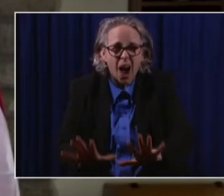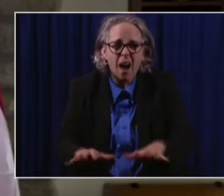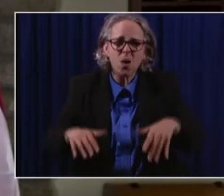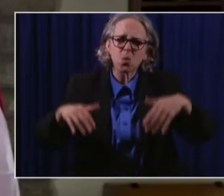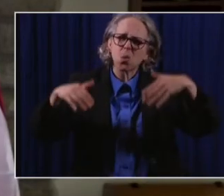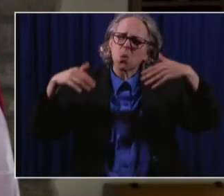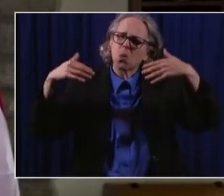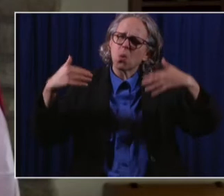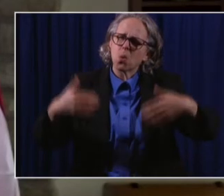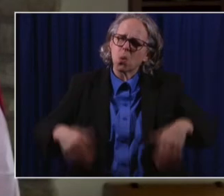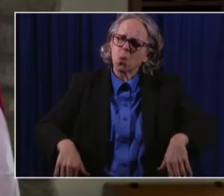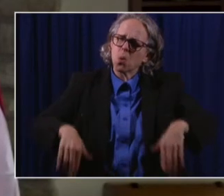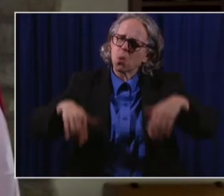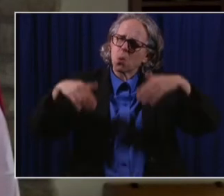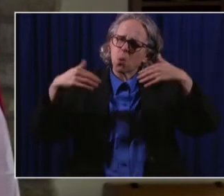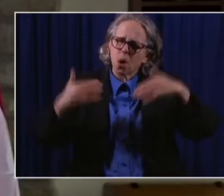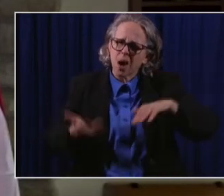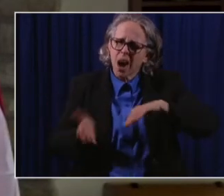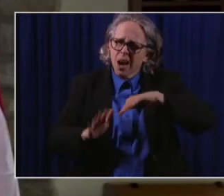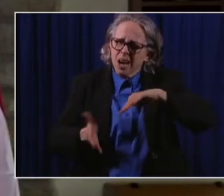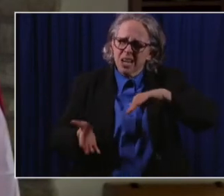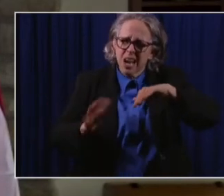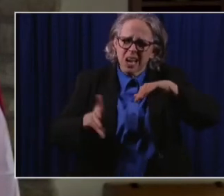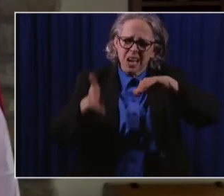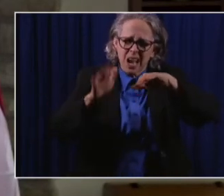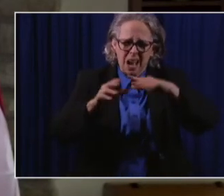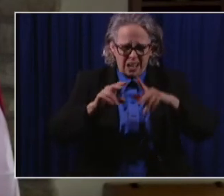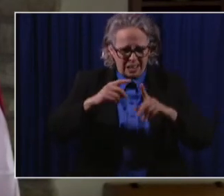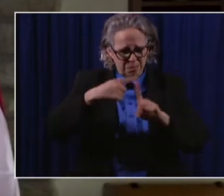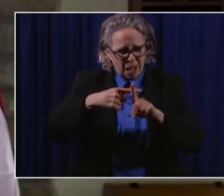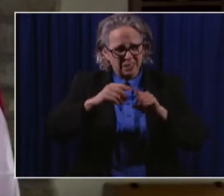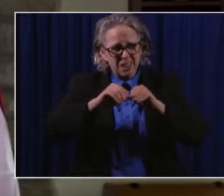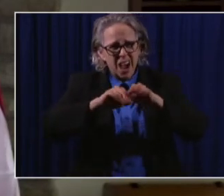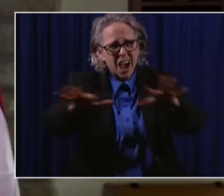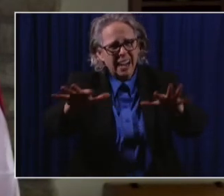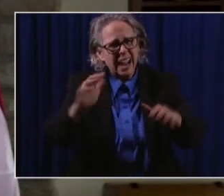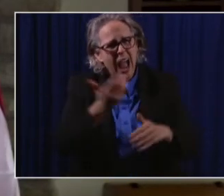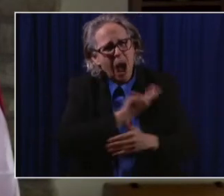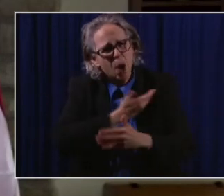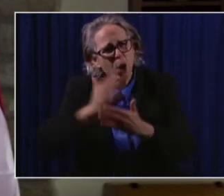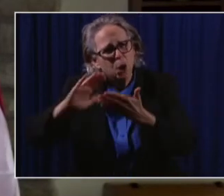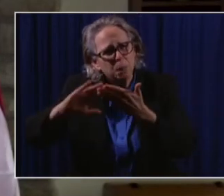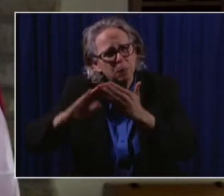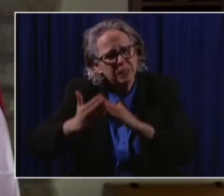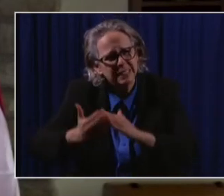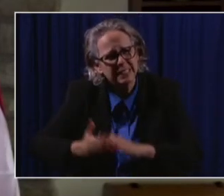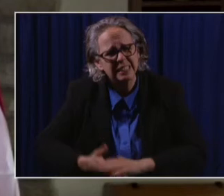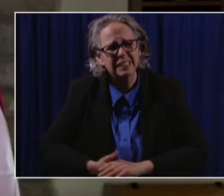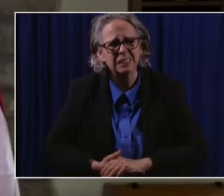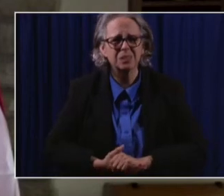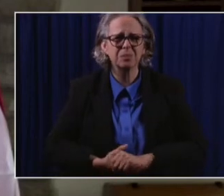in the community means a higher risk of catching the disease for everyone. Number five,